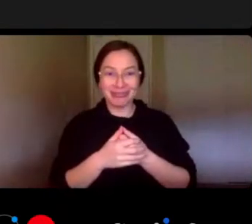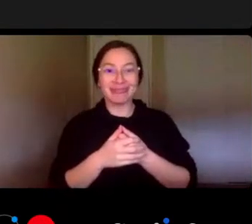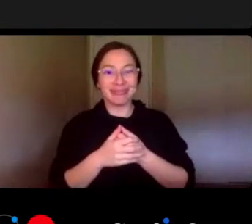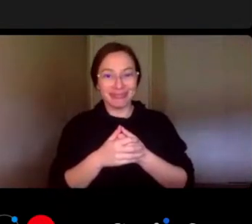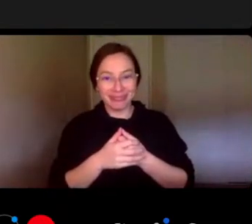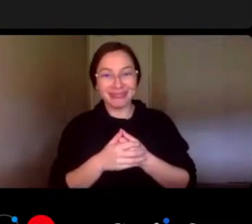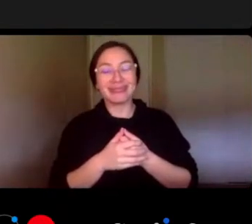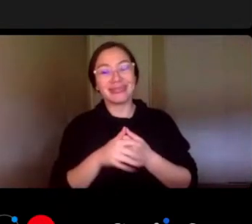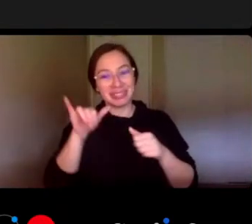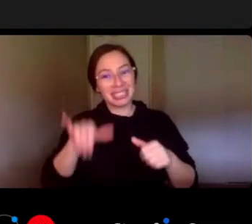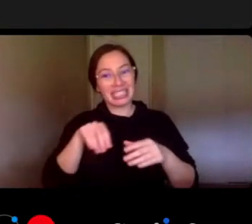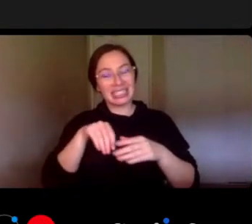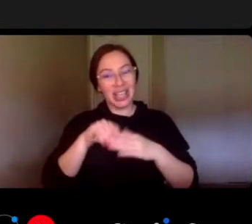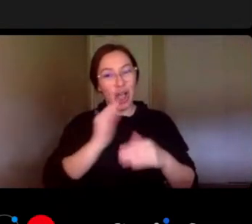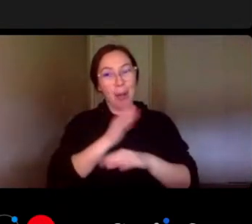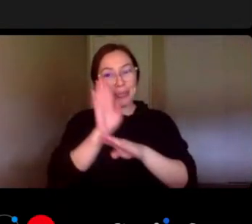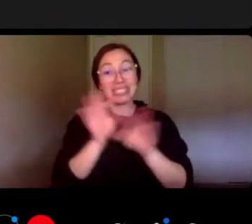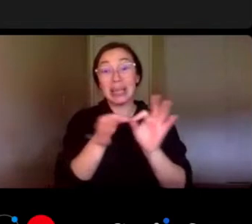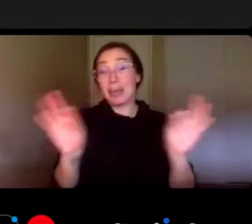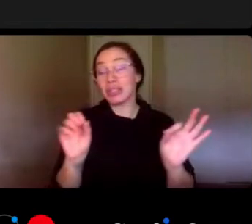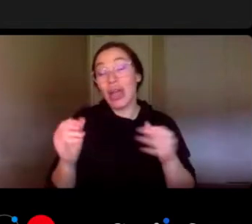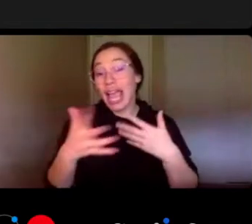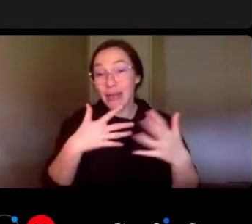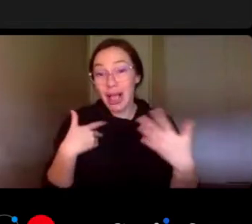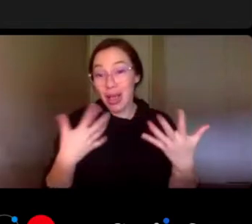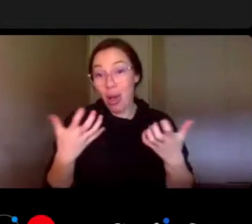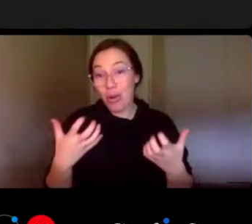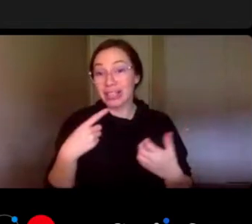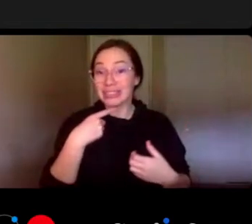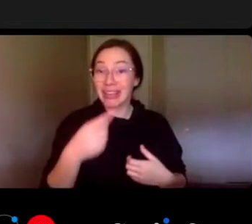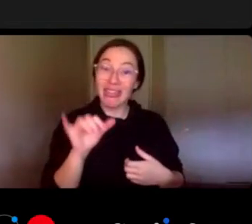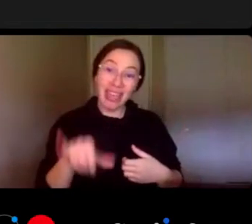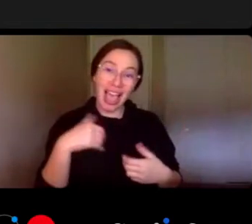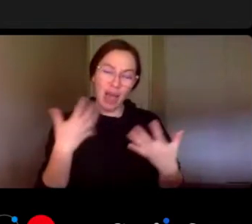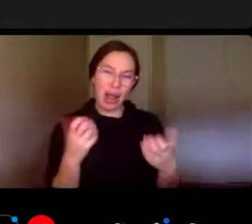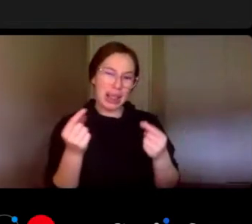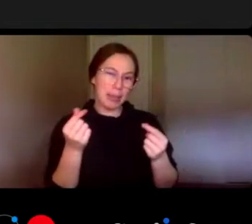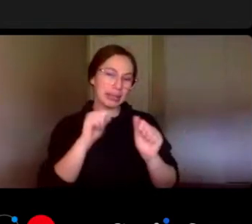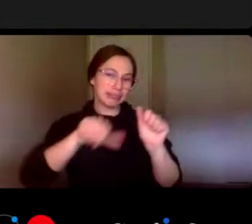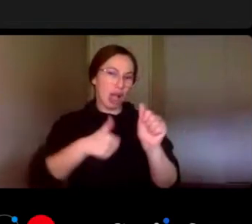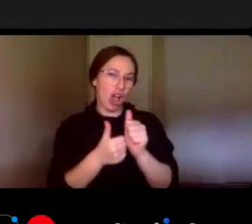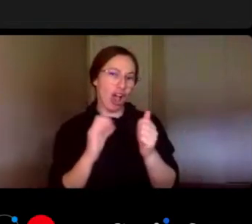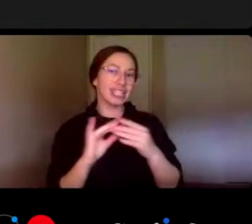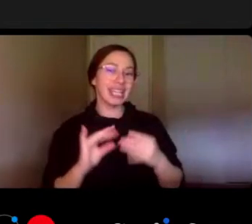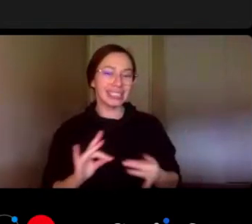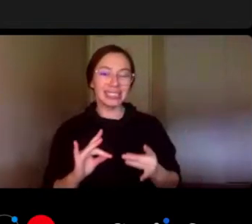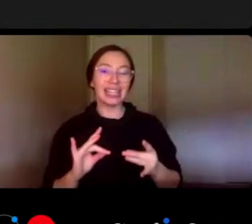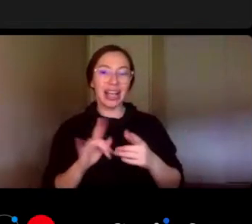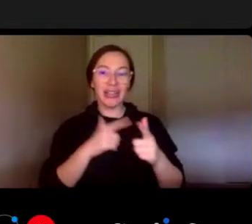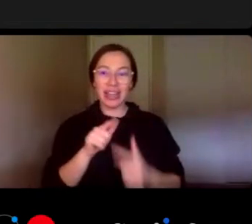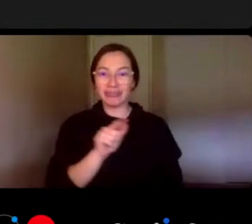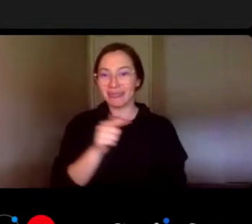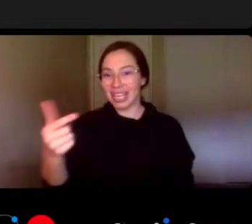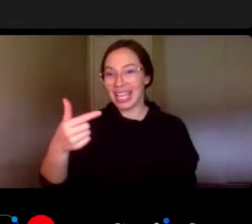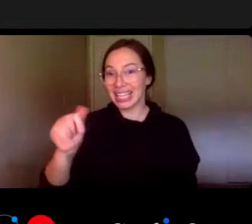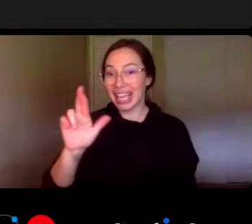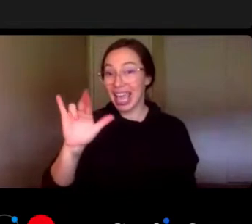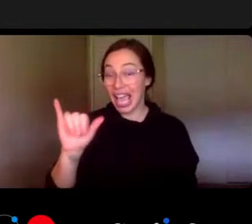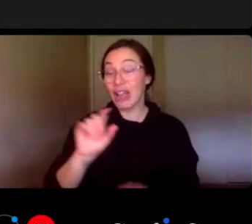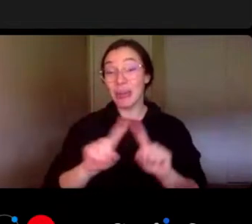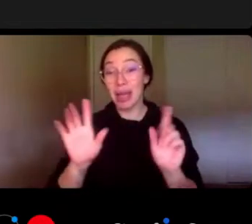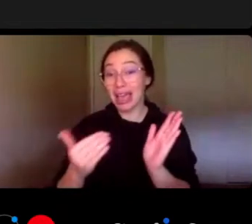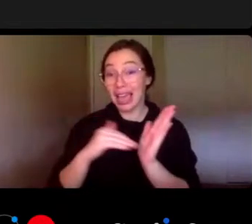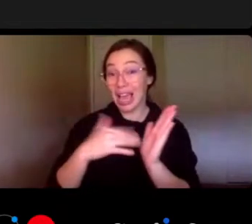is within our vision statement. So I wanted to say that because I wanted to put a little bit of context behind this and turn it over to Gary. But again, I want to